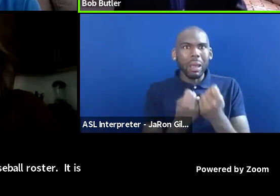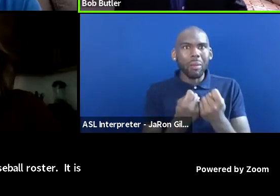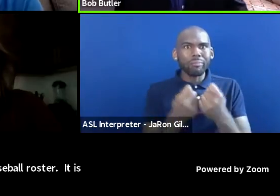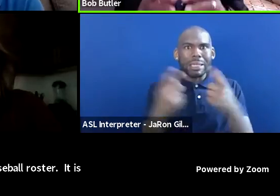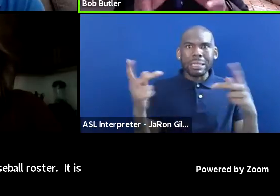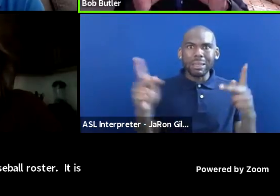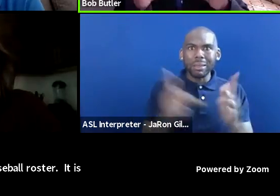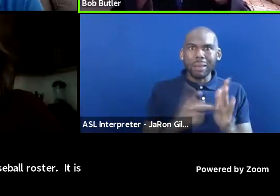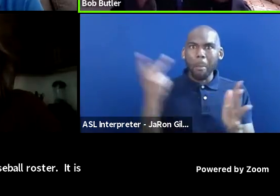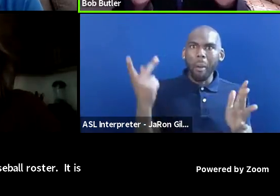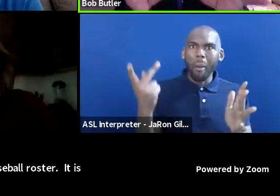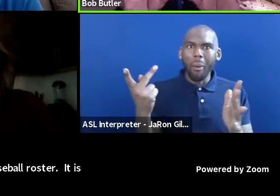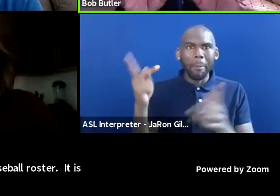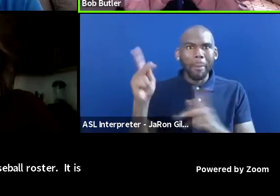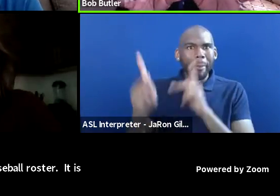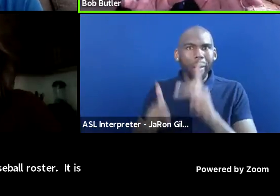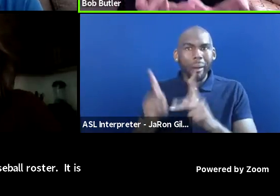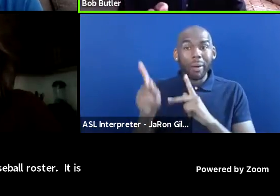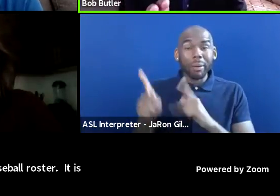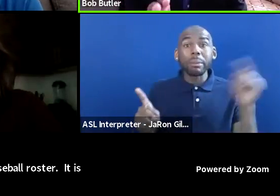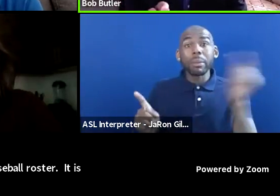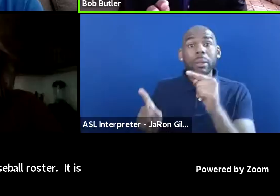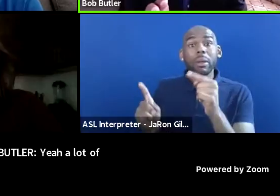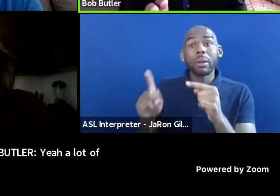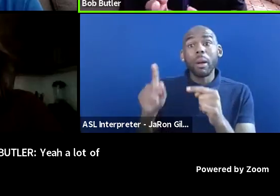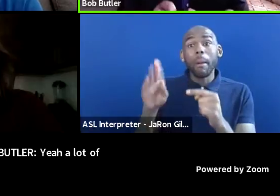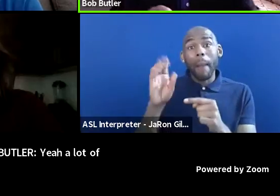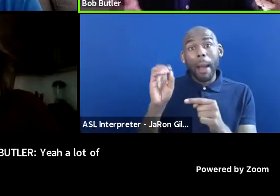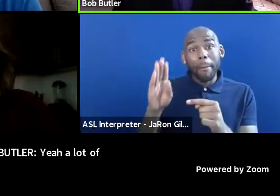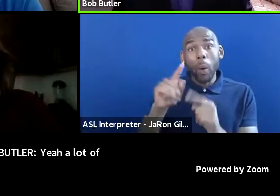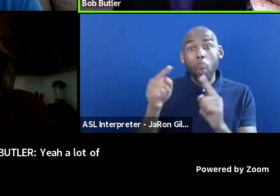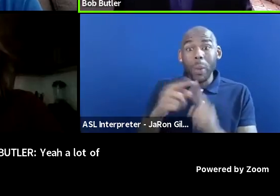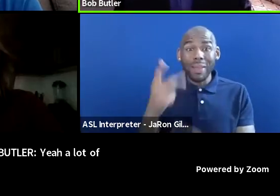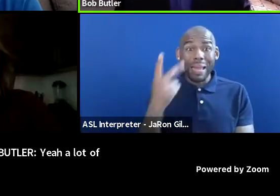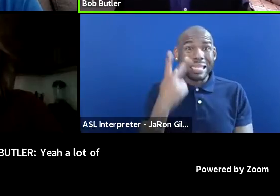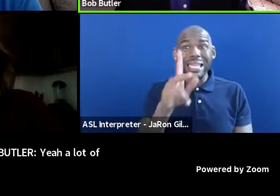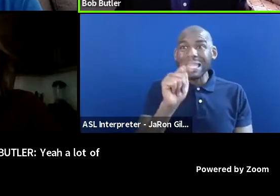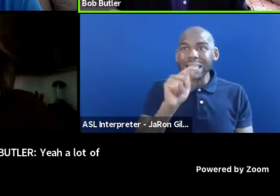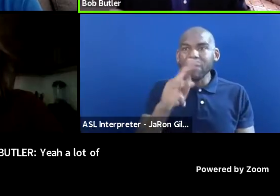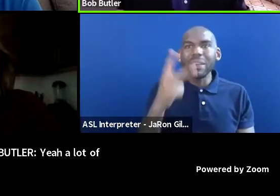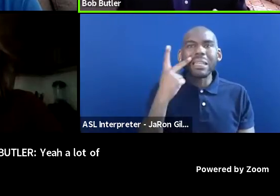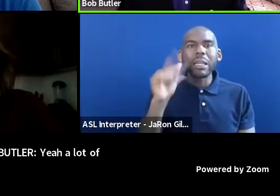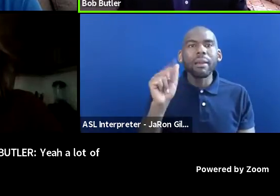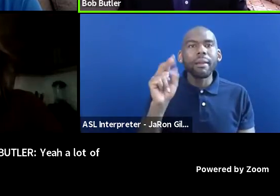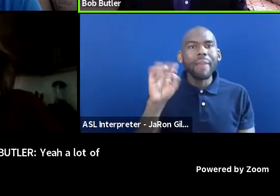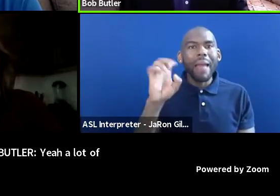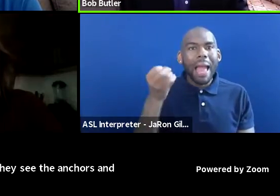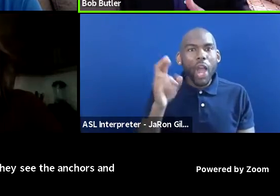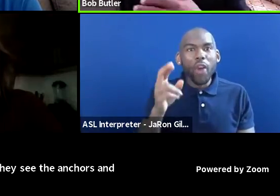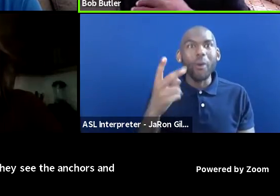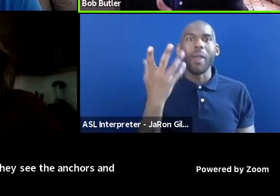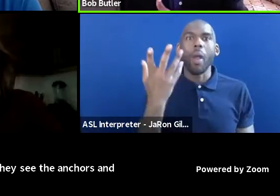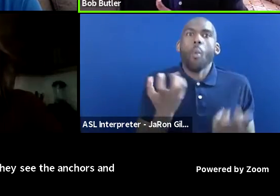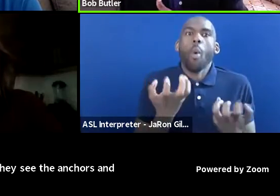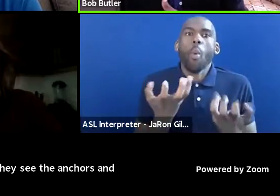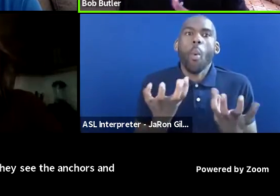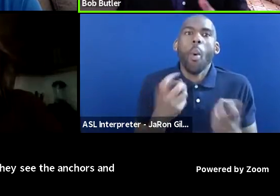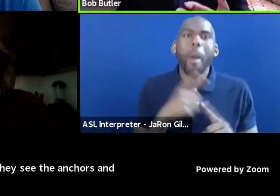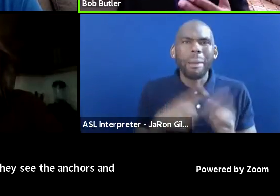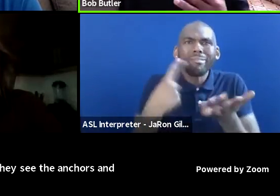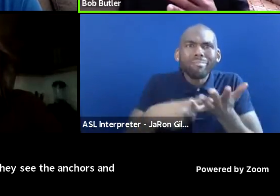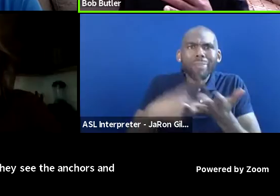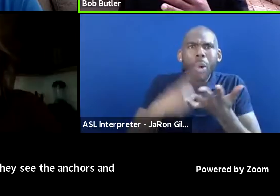they watch the news, they see the anchors, the reporters, and that's what they want to do. Nobody ever talks about what happens behind the